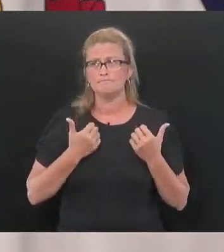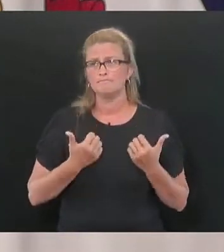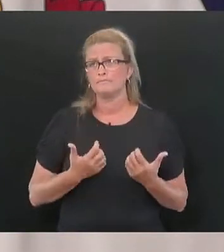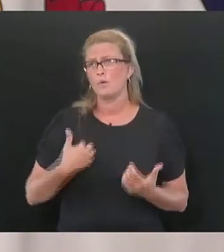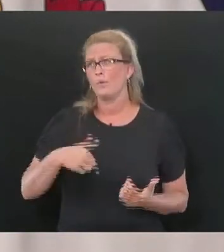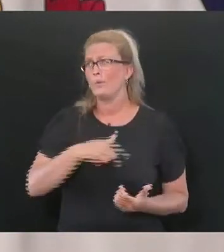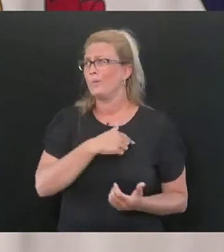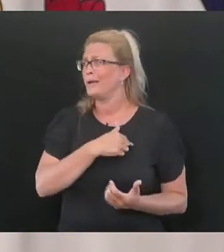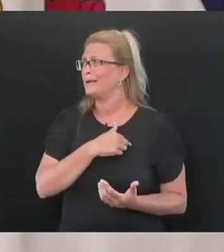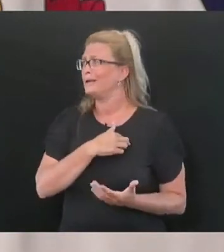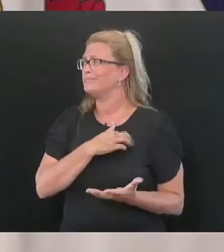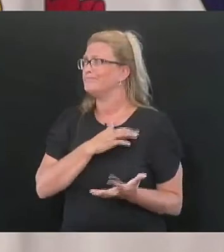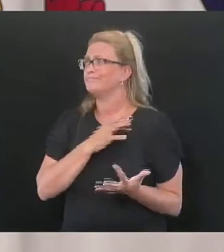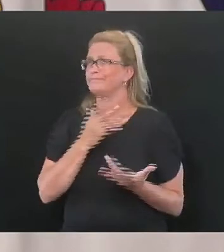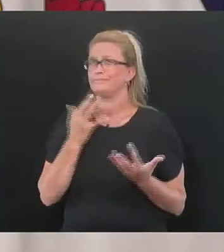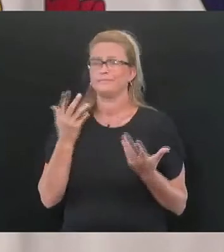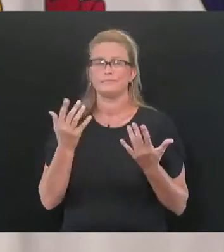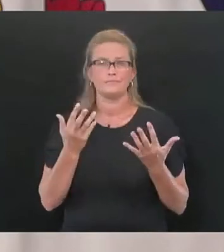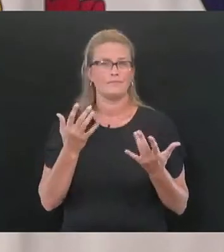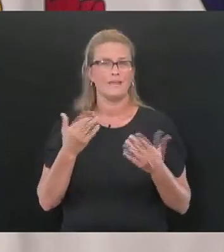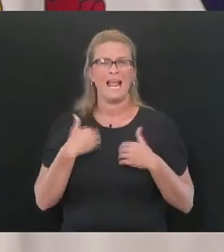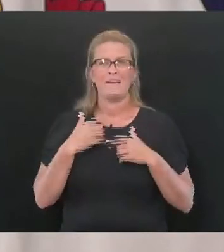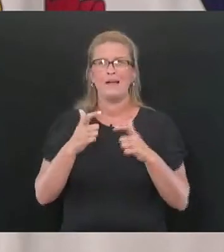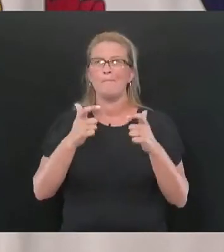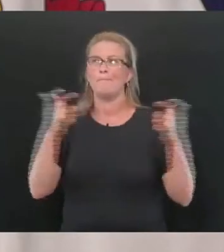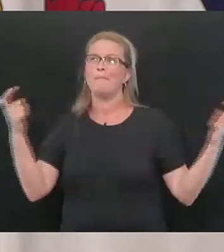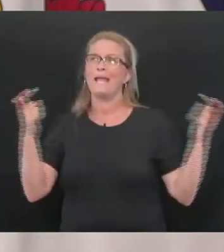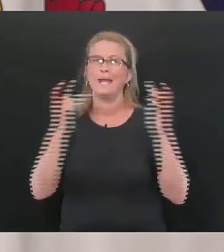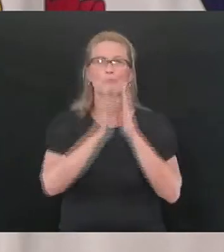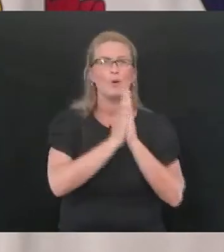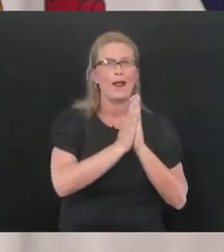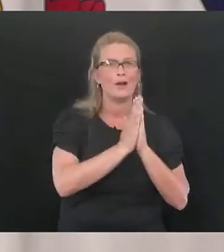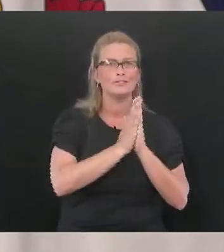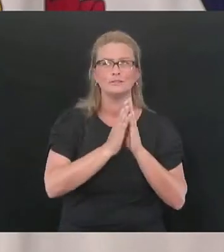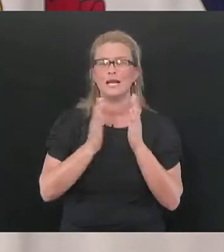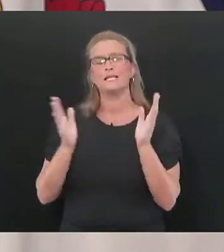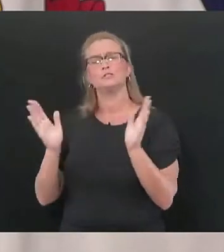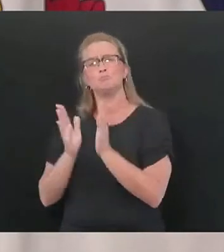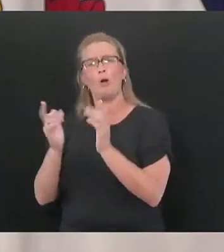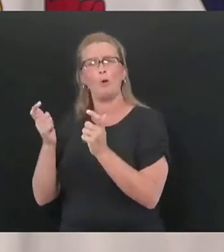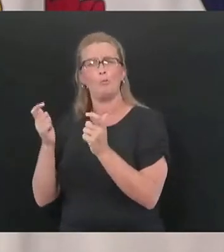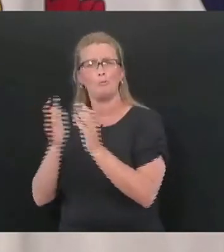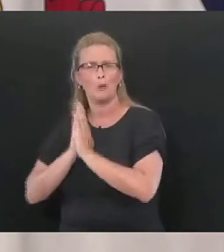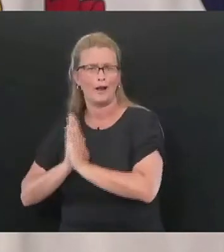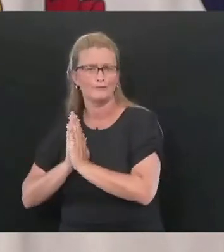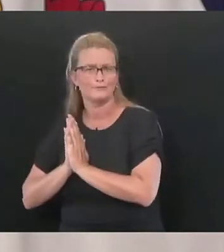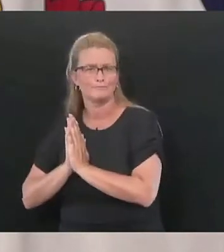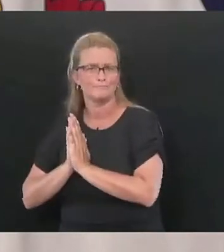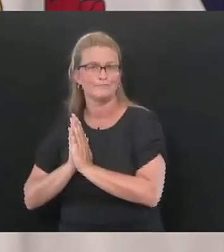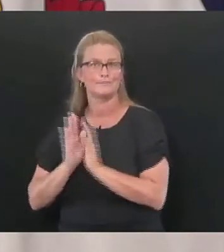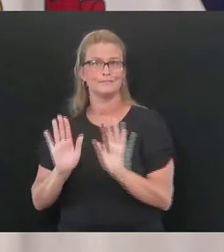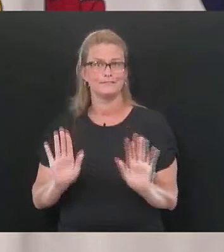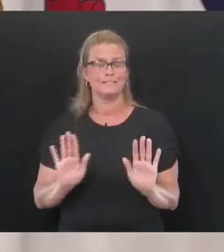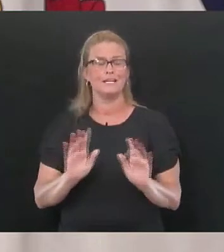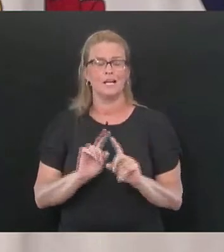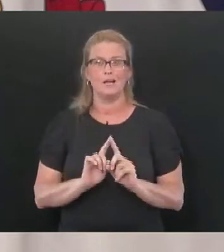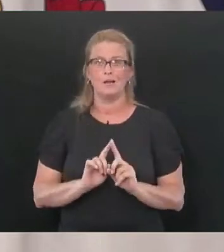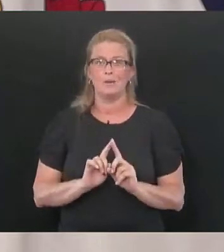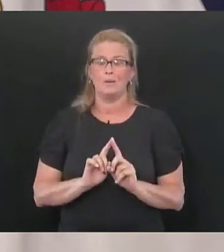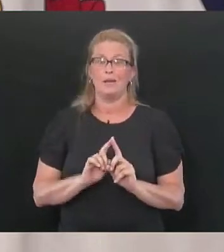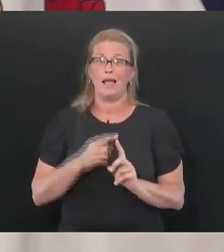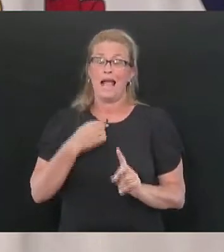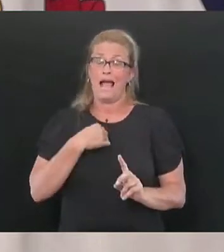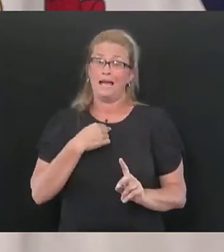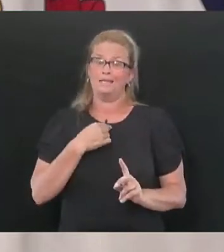we have big prayers and smaller prayers. And I would tell